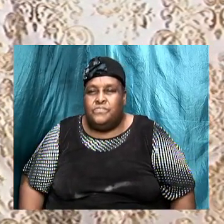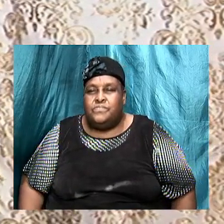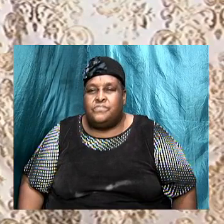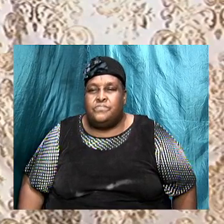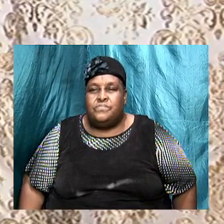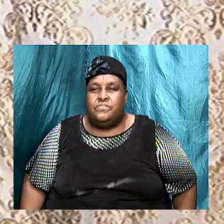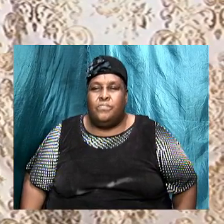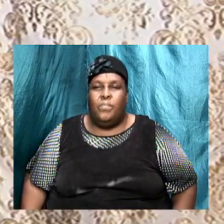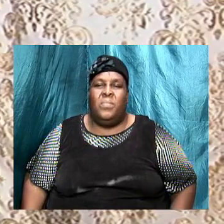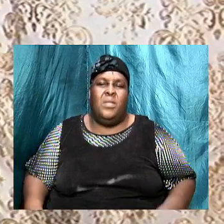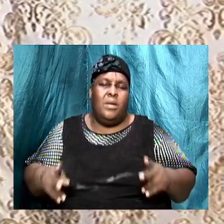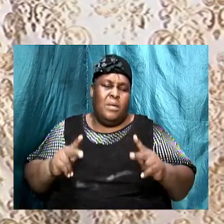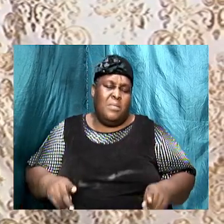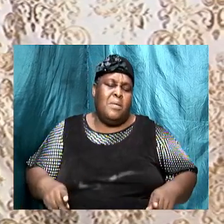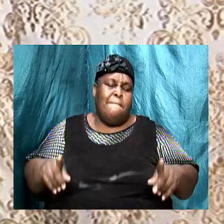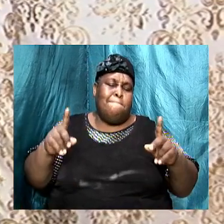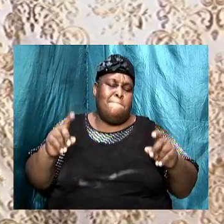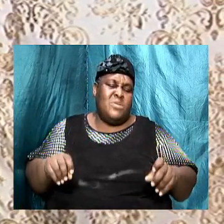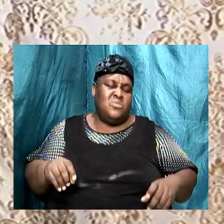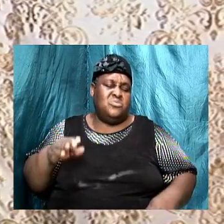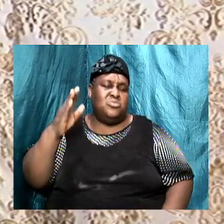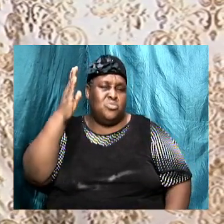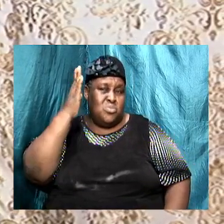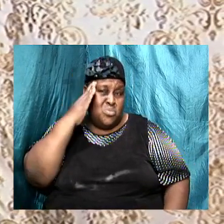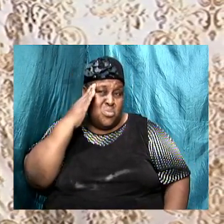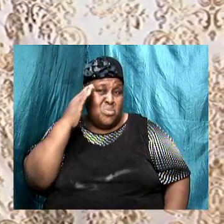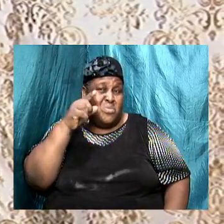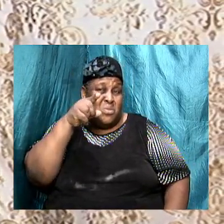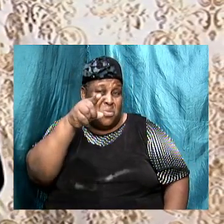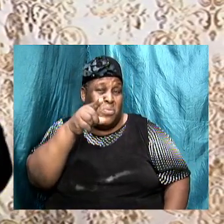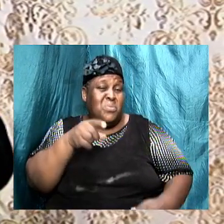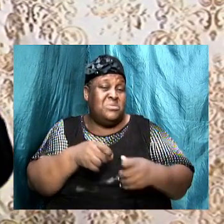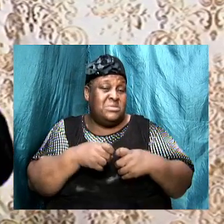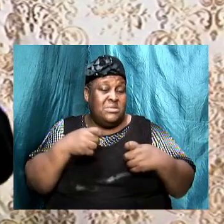a person must recognize that he's a sinner.